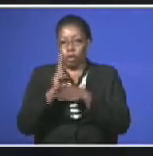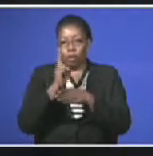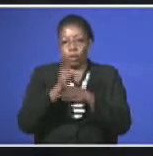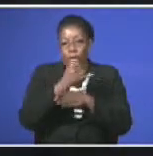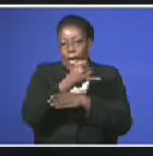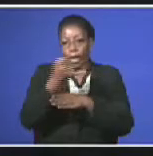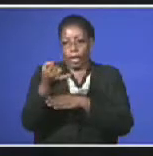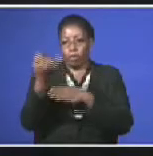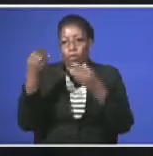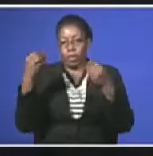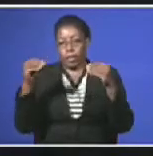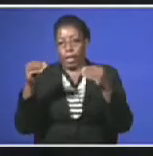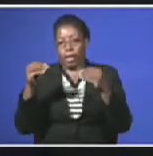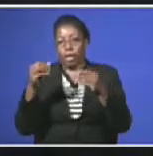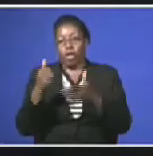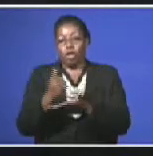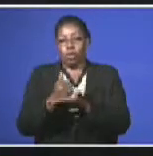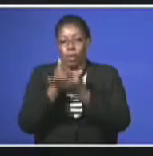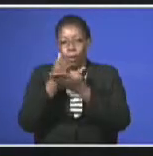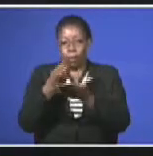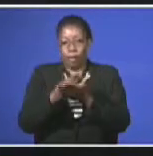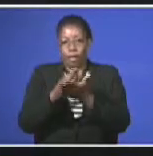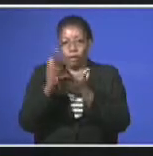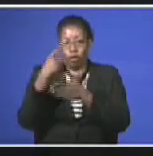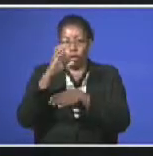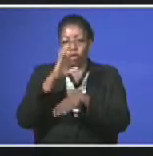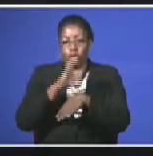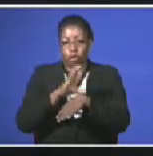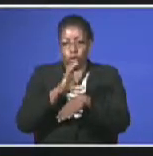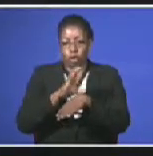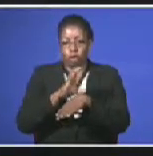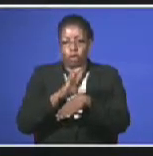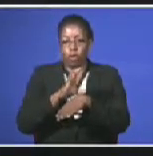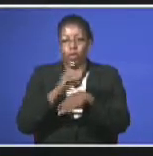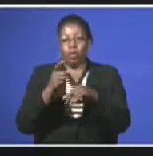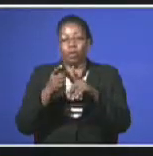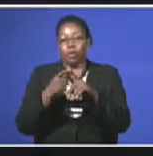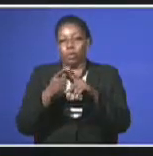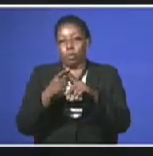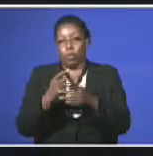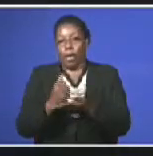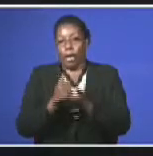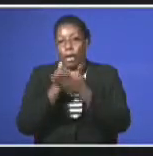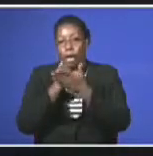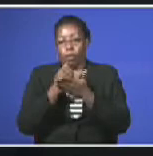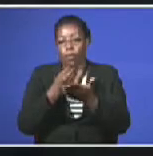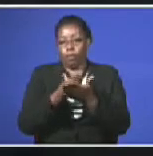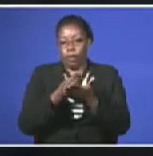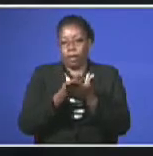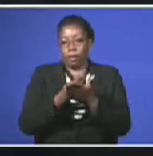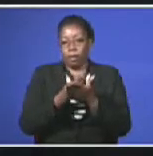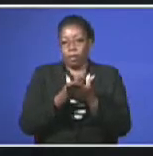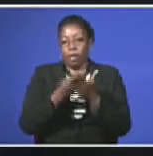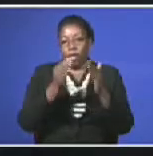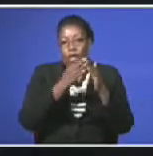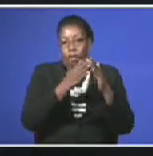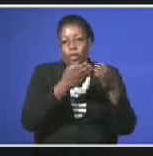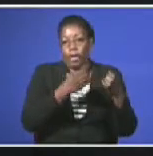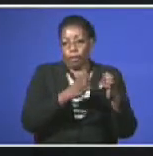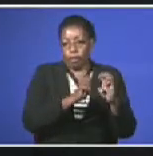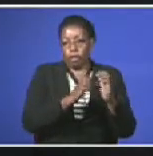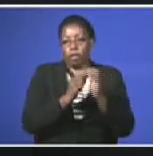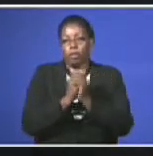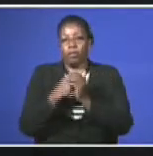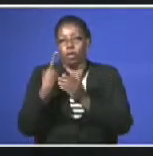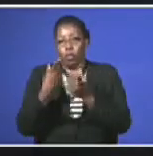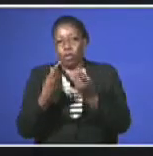we'll be selling to help raise funds for the church and the parish to help fund community efforts. We